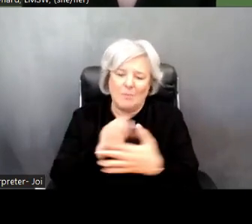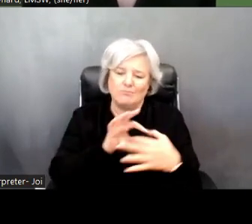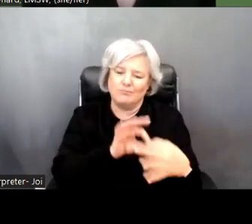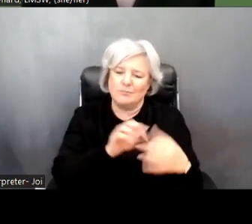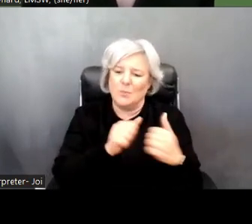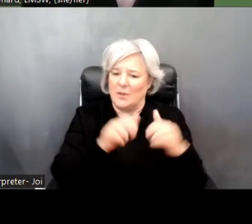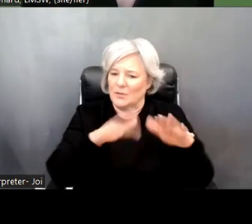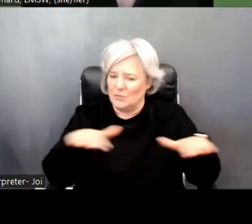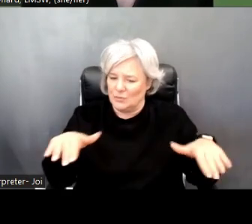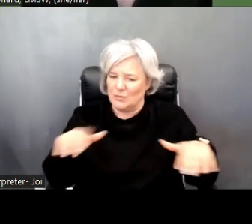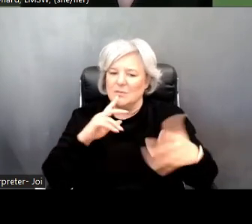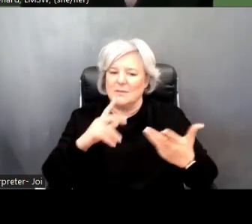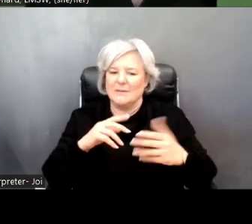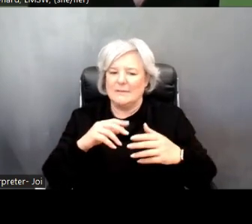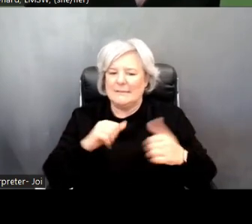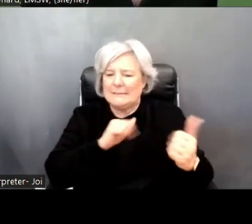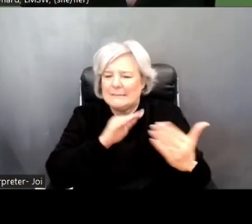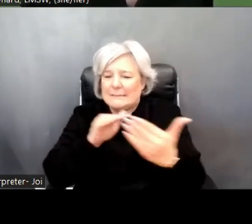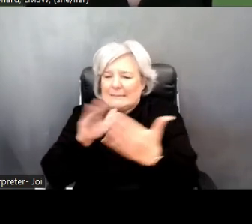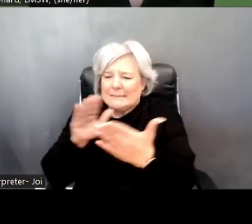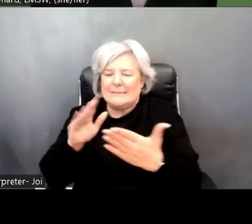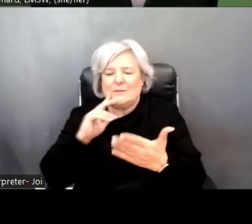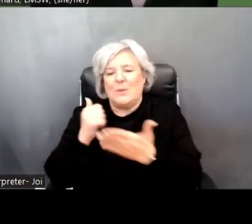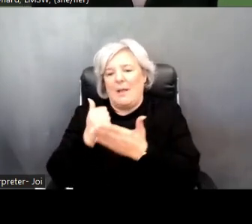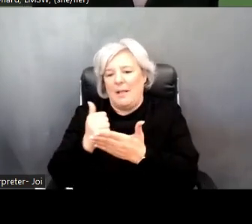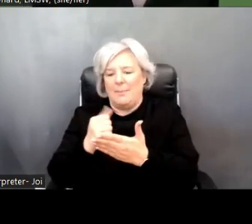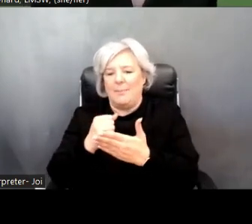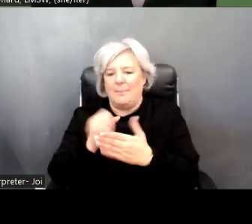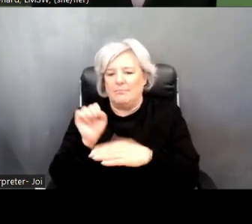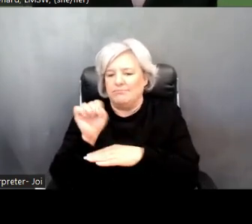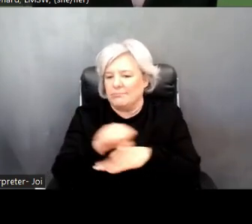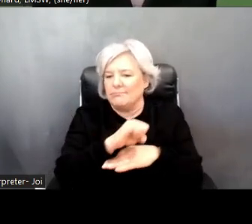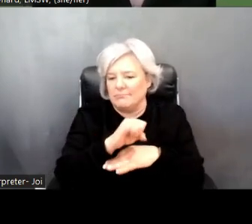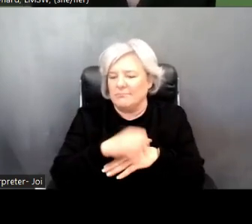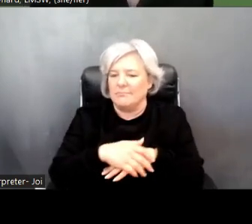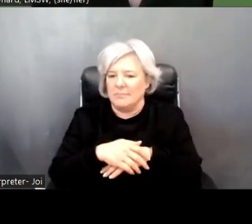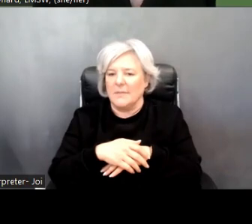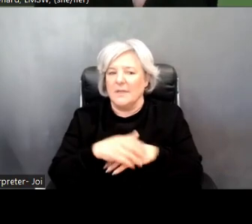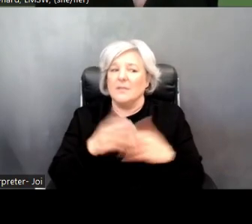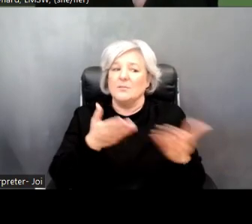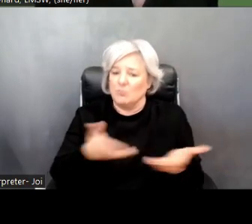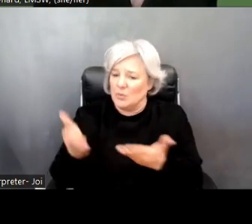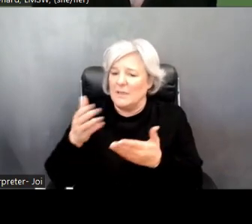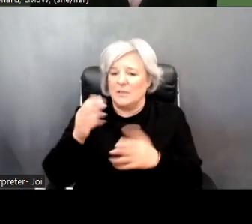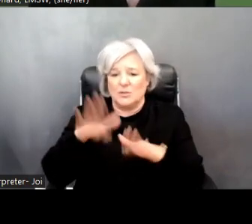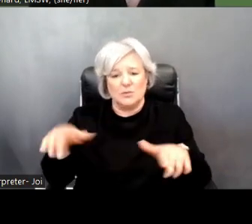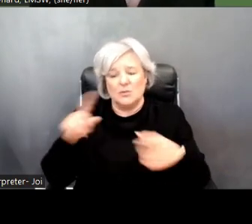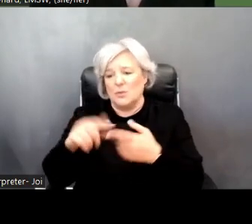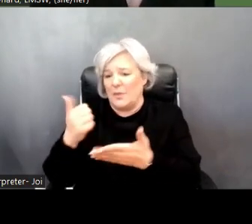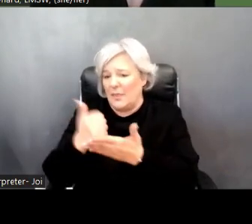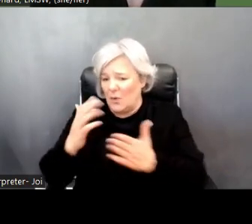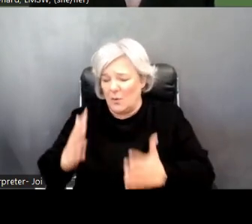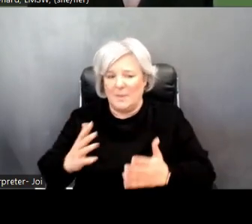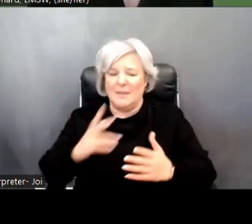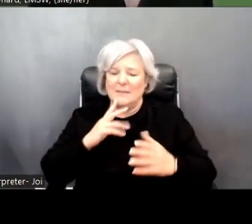and manage those challenging behaviors. That's what usually brings kids and families into therapy, right? It's the challenging behaviors. And so